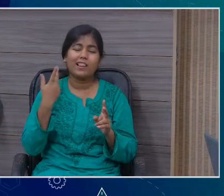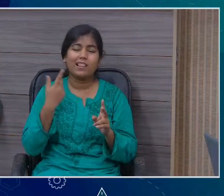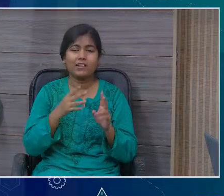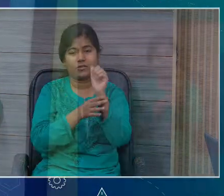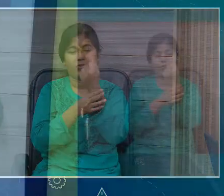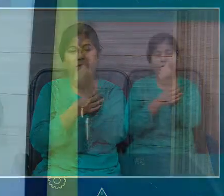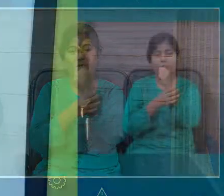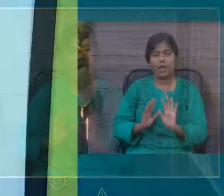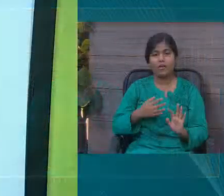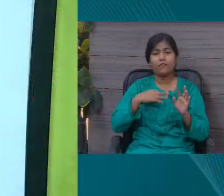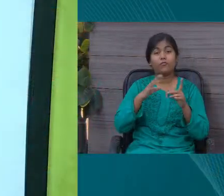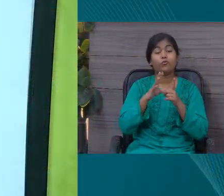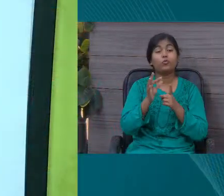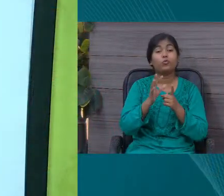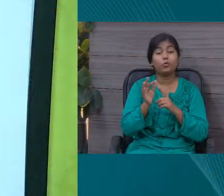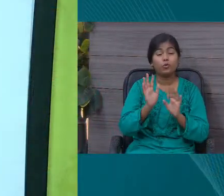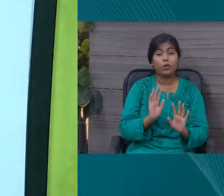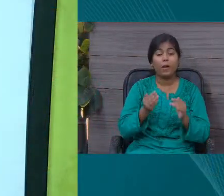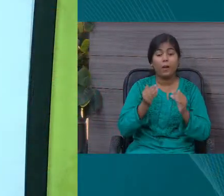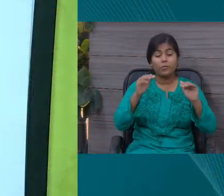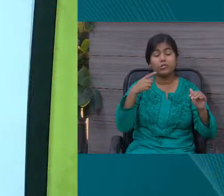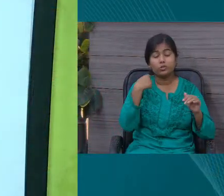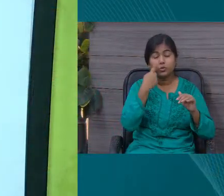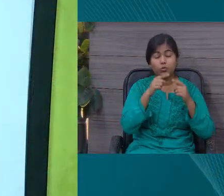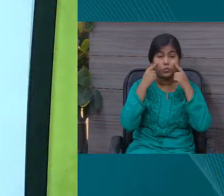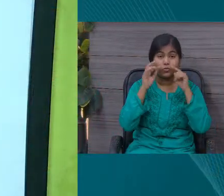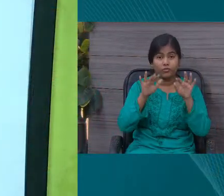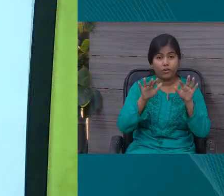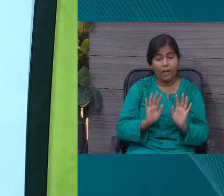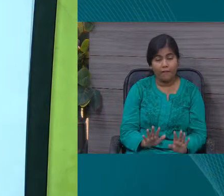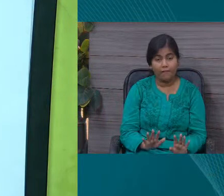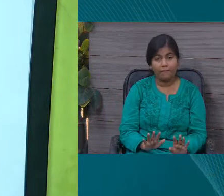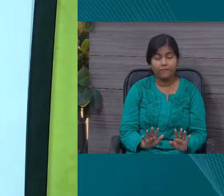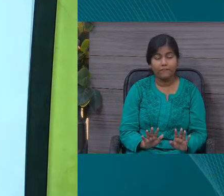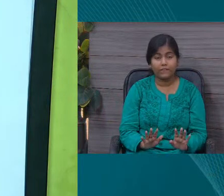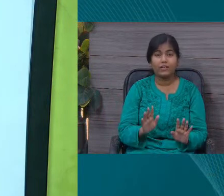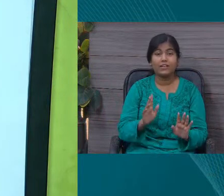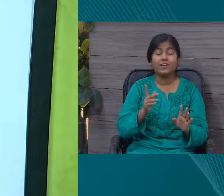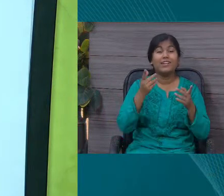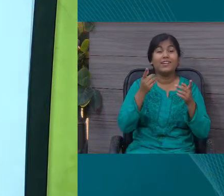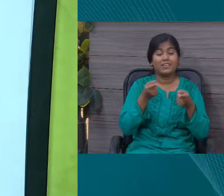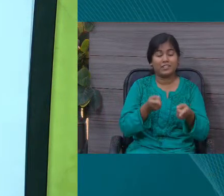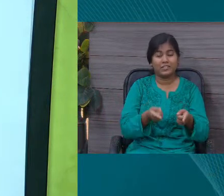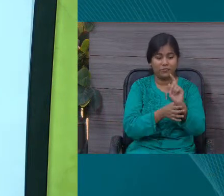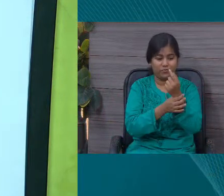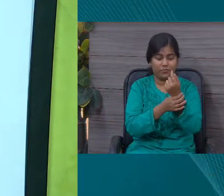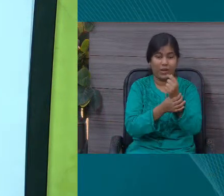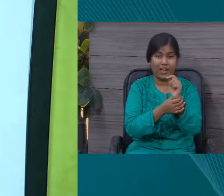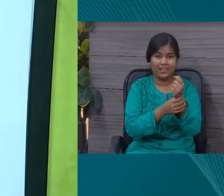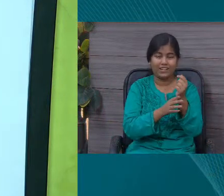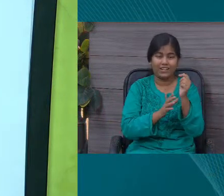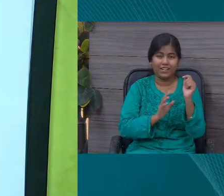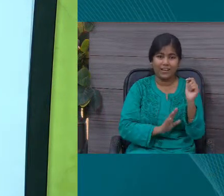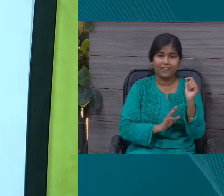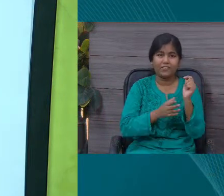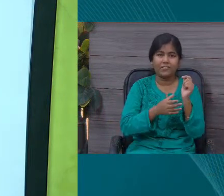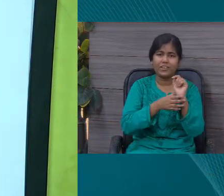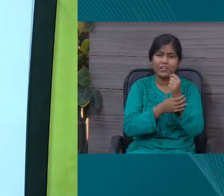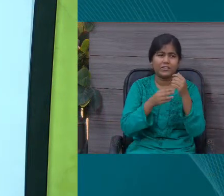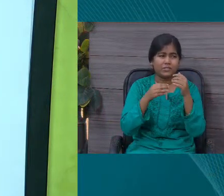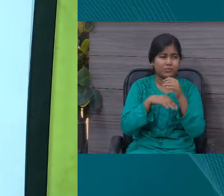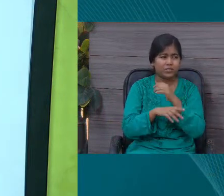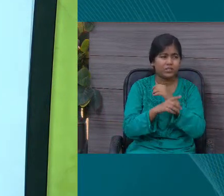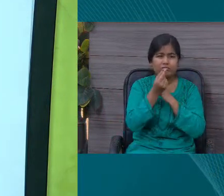is for children with visual impairment also, because these bangles, some or the other way, they have engravements in